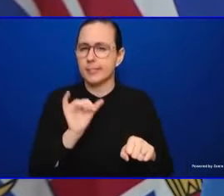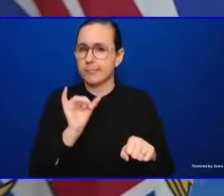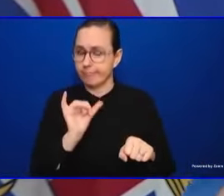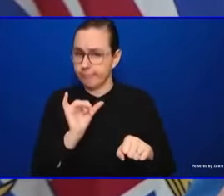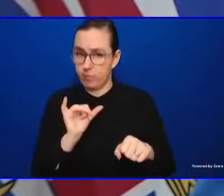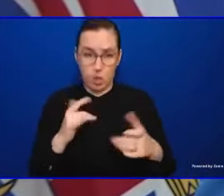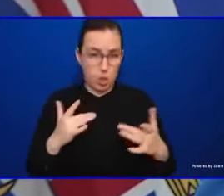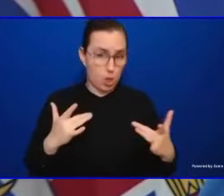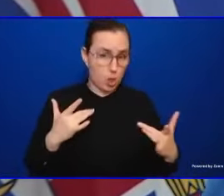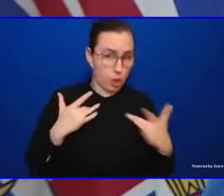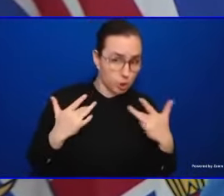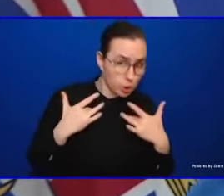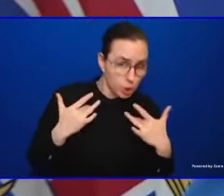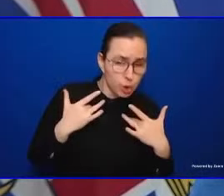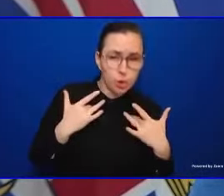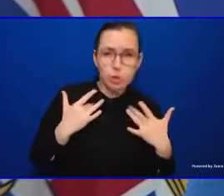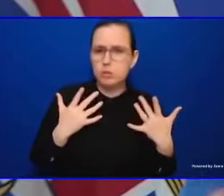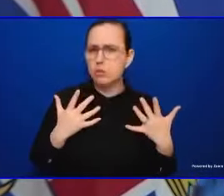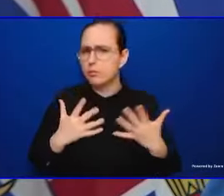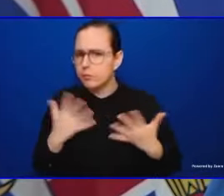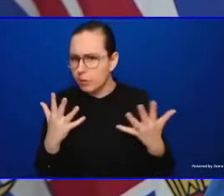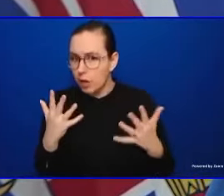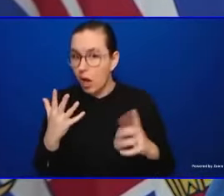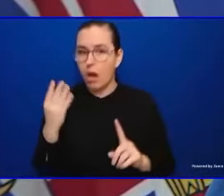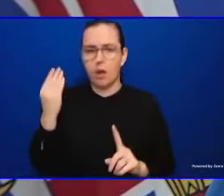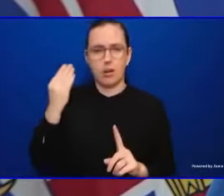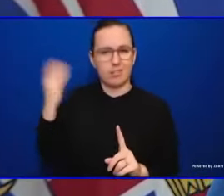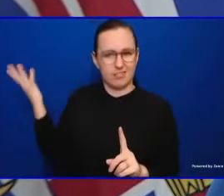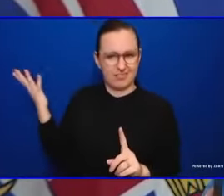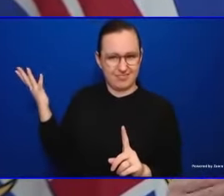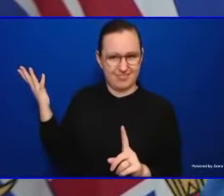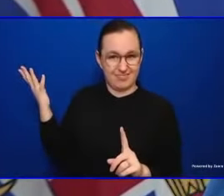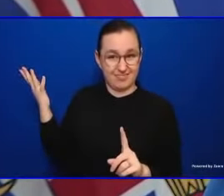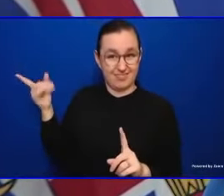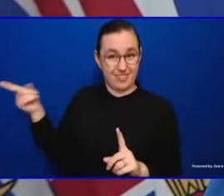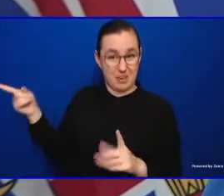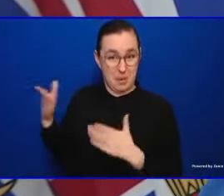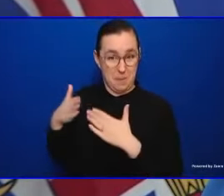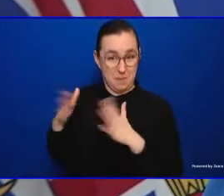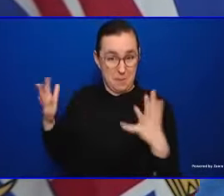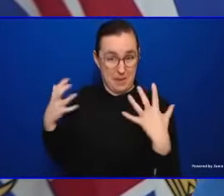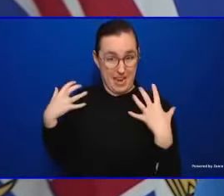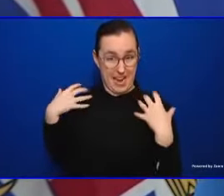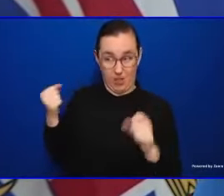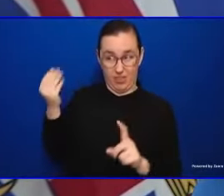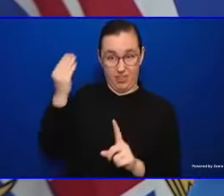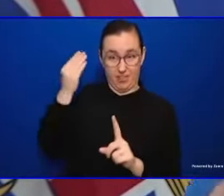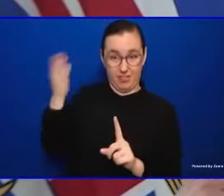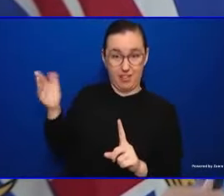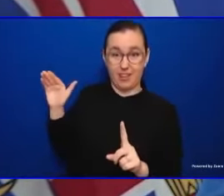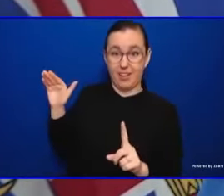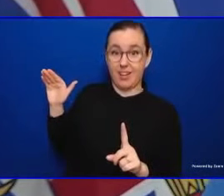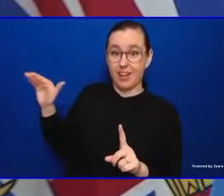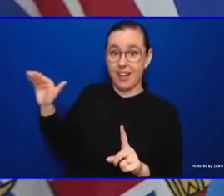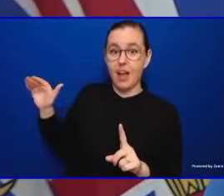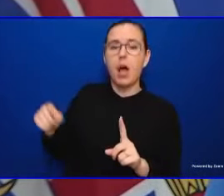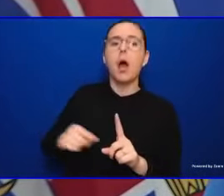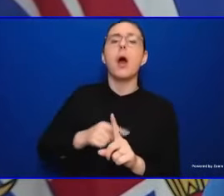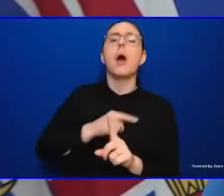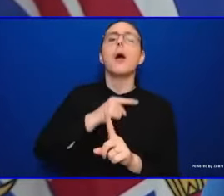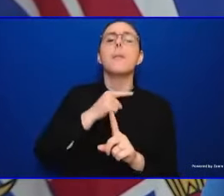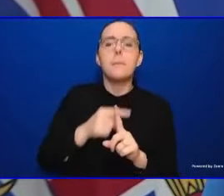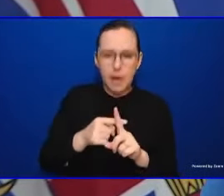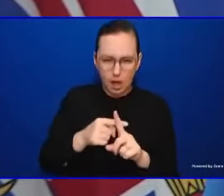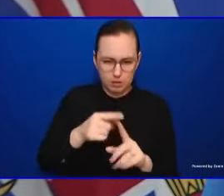attendance, a notification will also go out to the school community. The school community will know when a school has notified